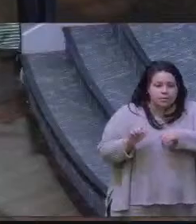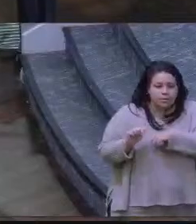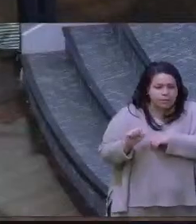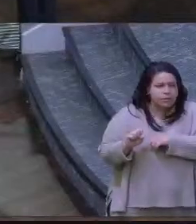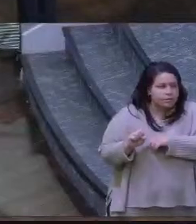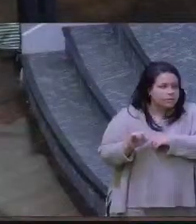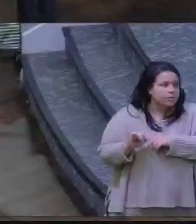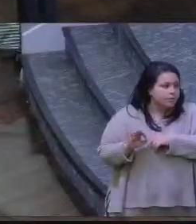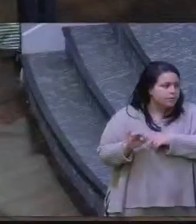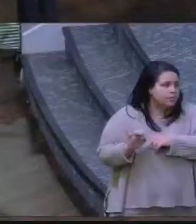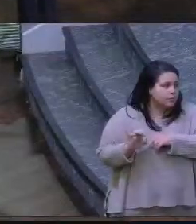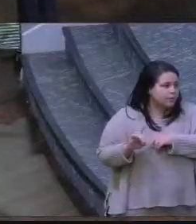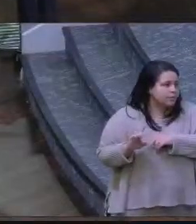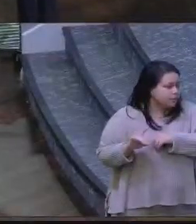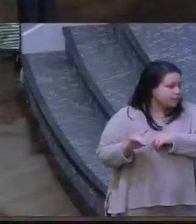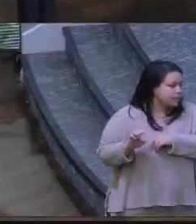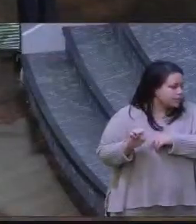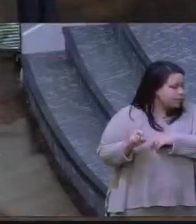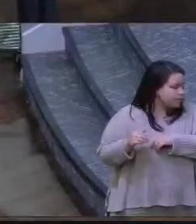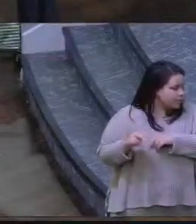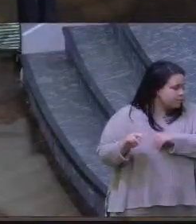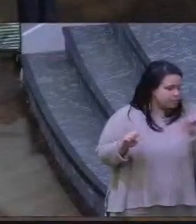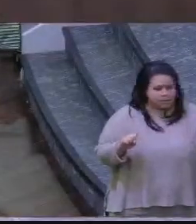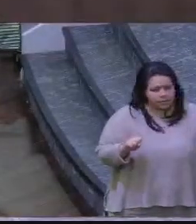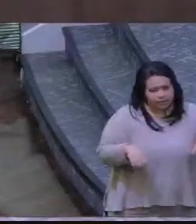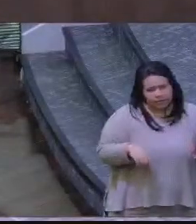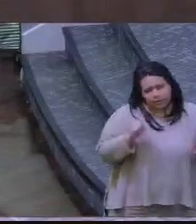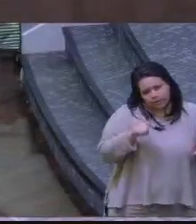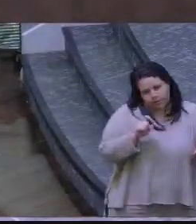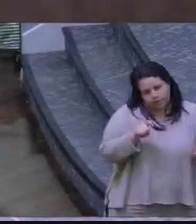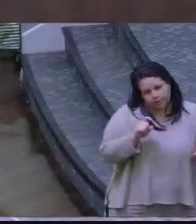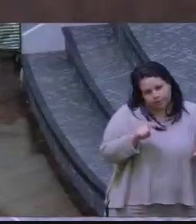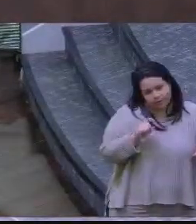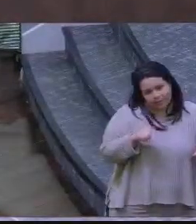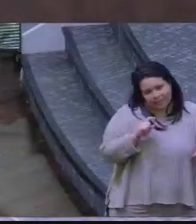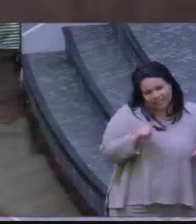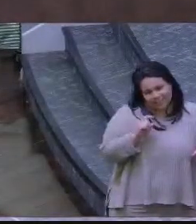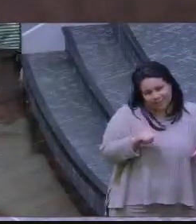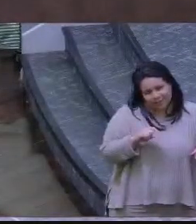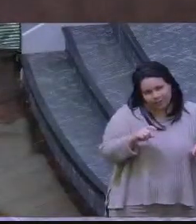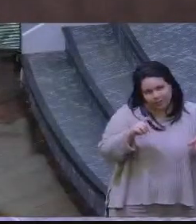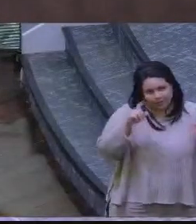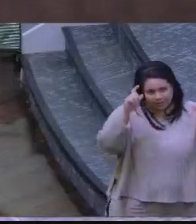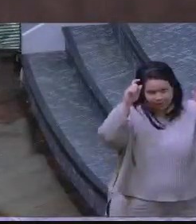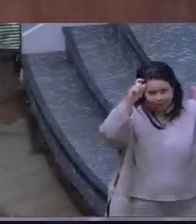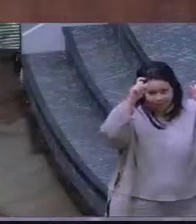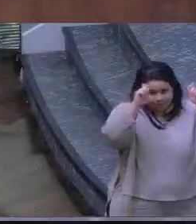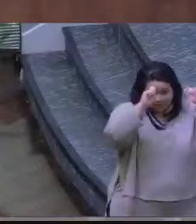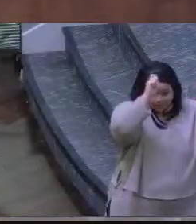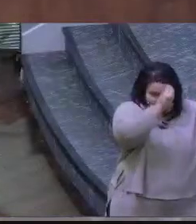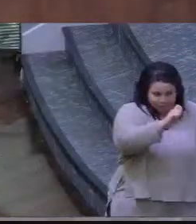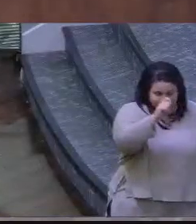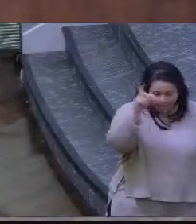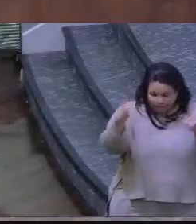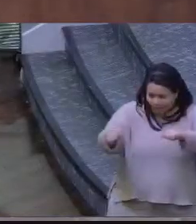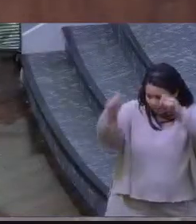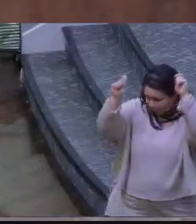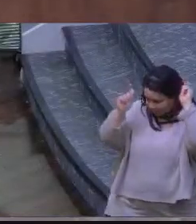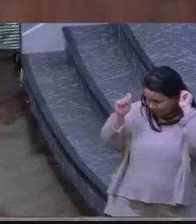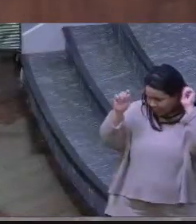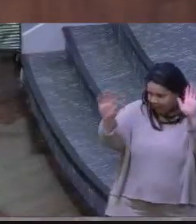Yes, Mr. Evans? Mr. Greiner, I need you to put on your Karnak hat for a second. We need to look in the future here. I'm concerned